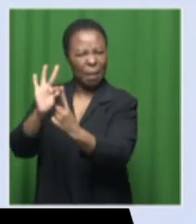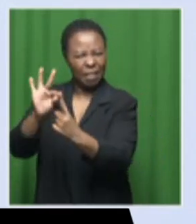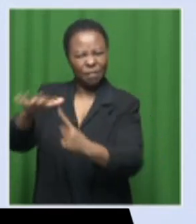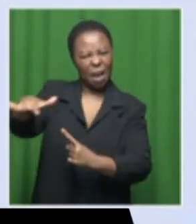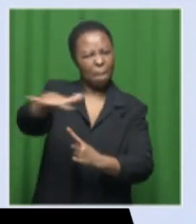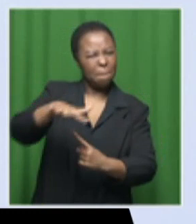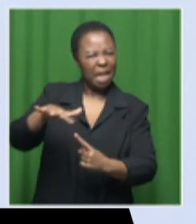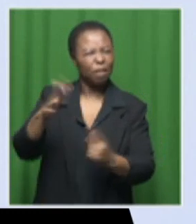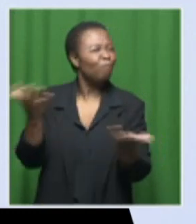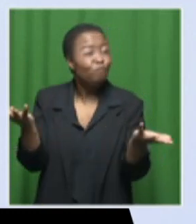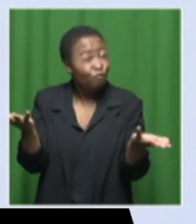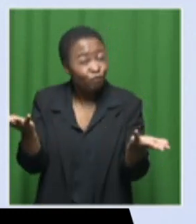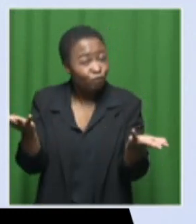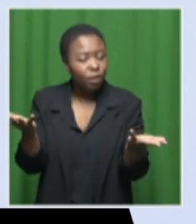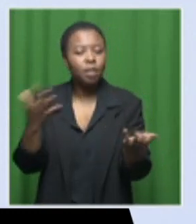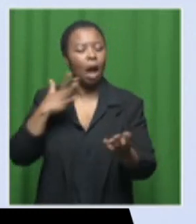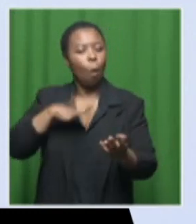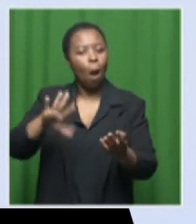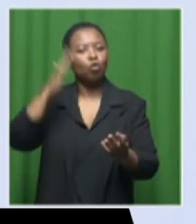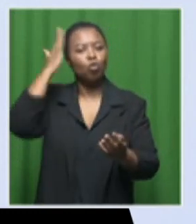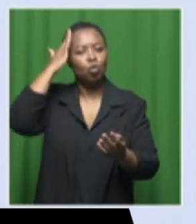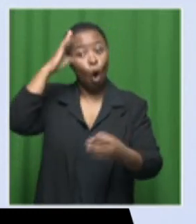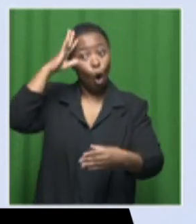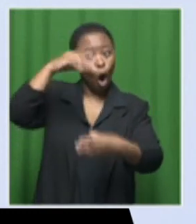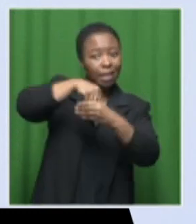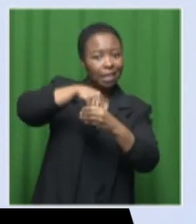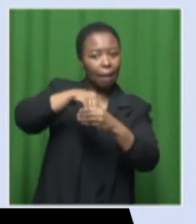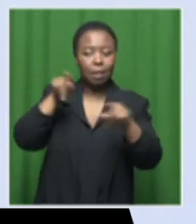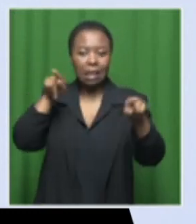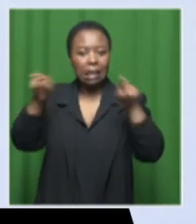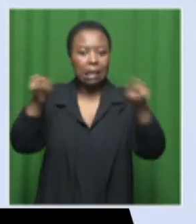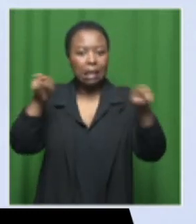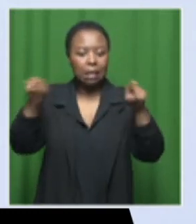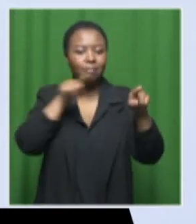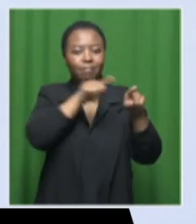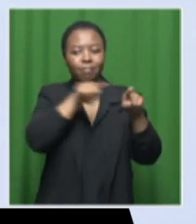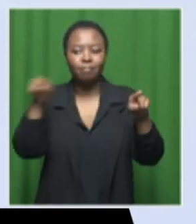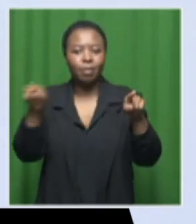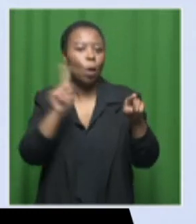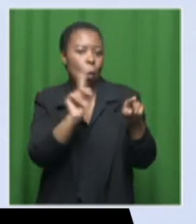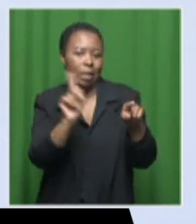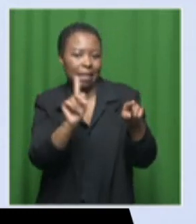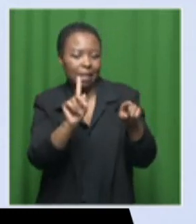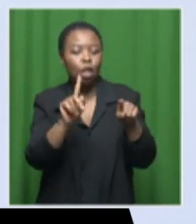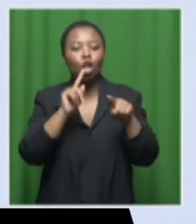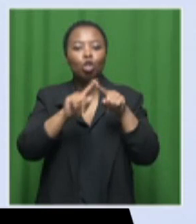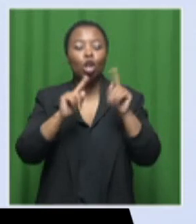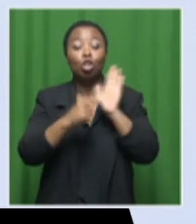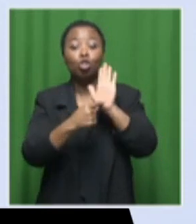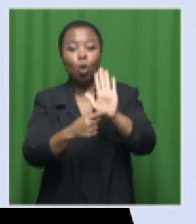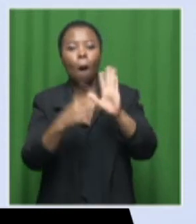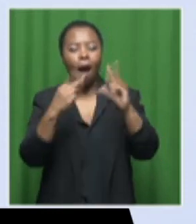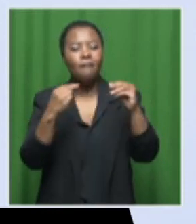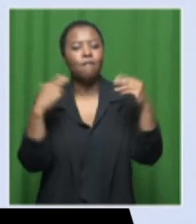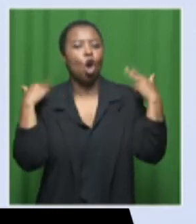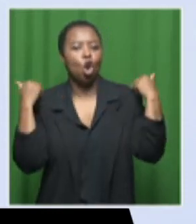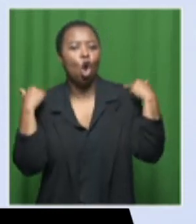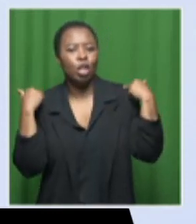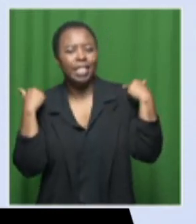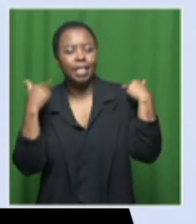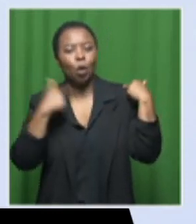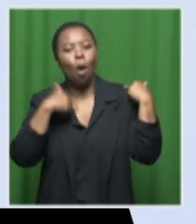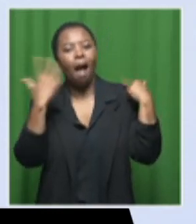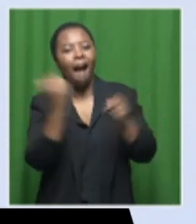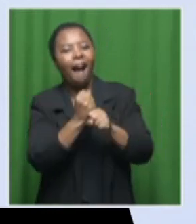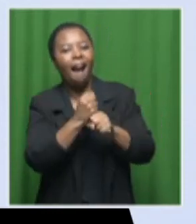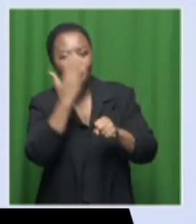trying to find out between those two kind of concepts. So in the show, there's a nest that we all relate to, and